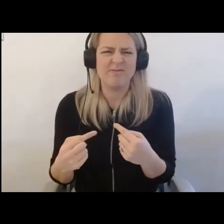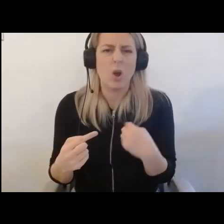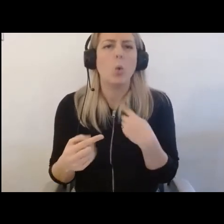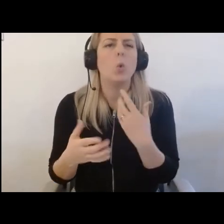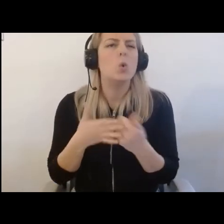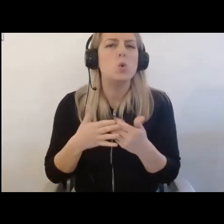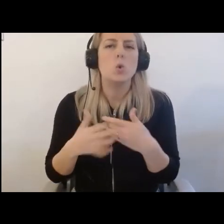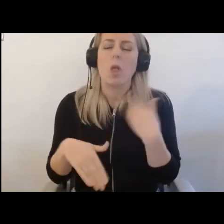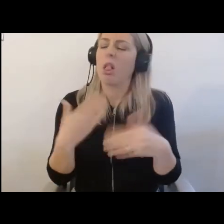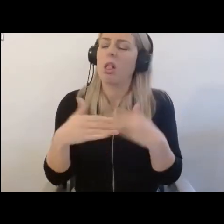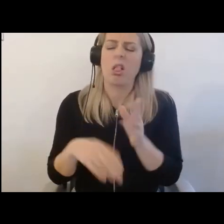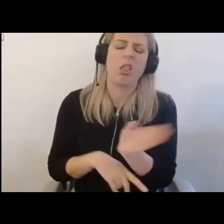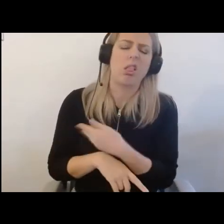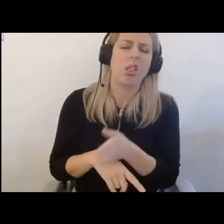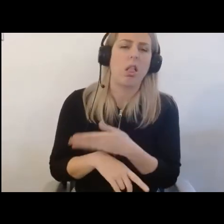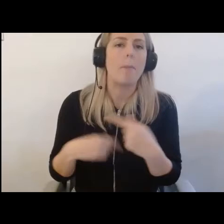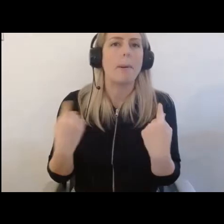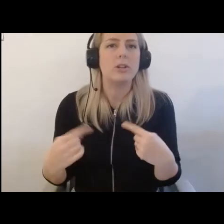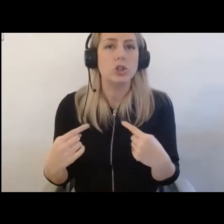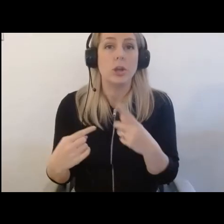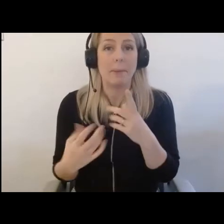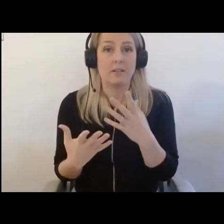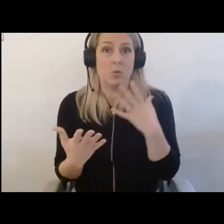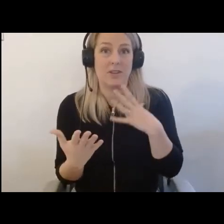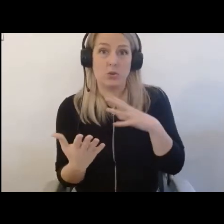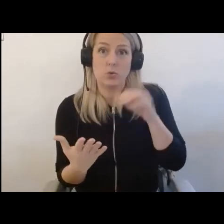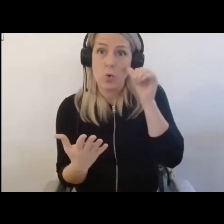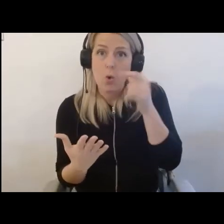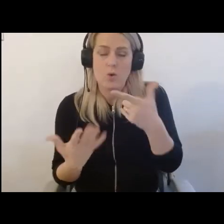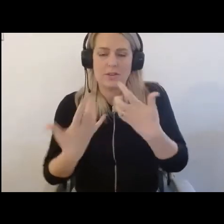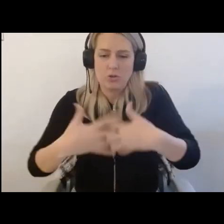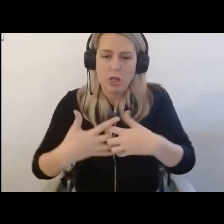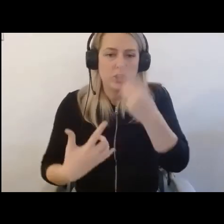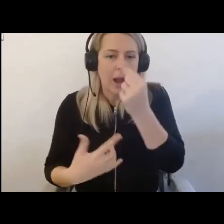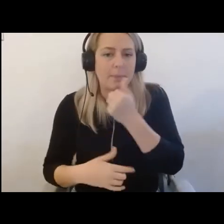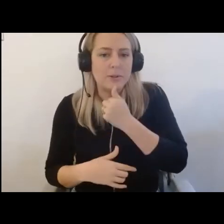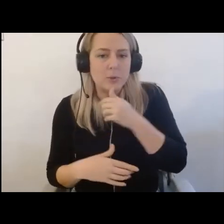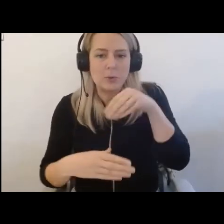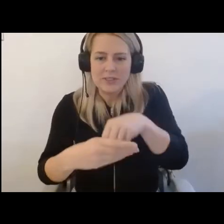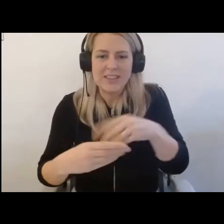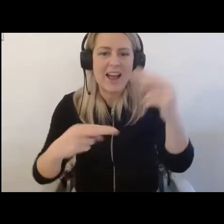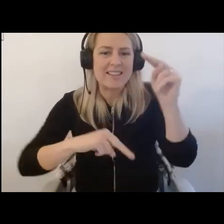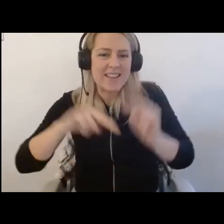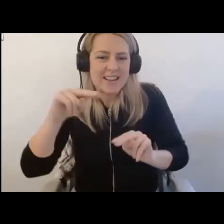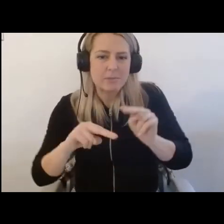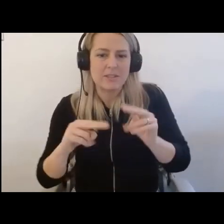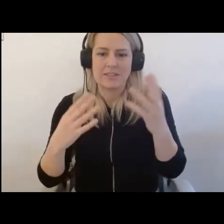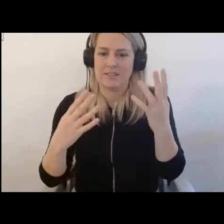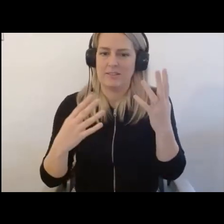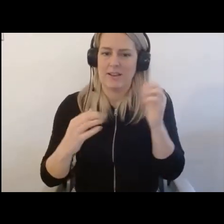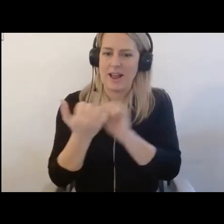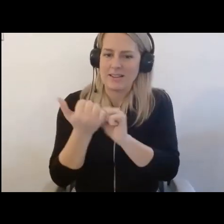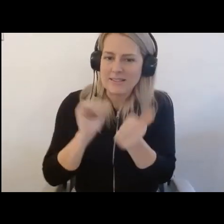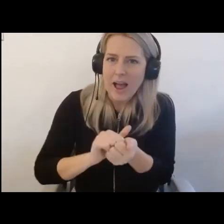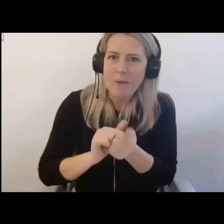technology in assessments and exams, that they have permission to use the technology in the classroom, and they're not being told that they're sort of playing with